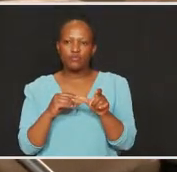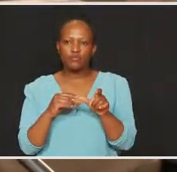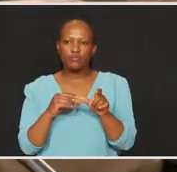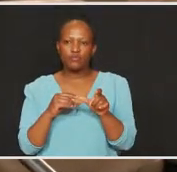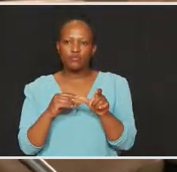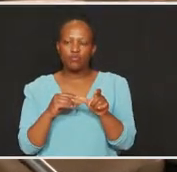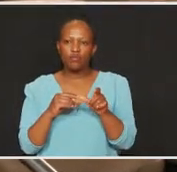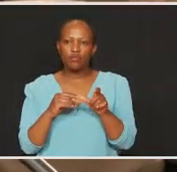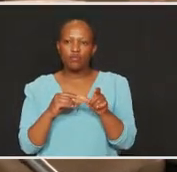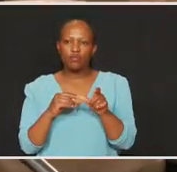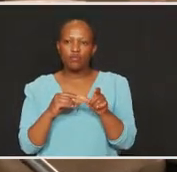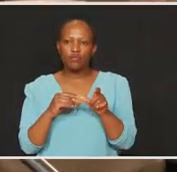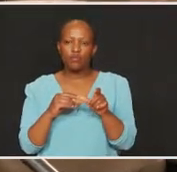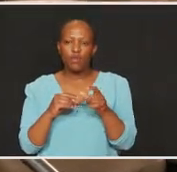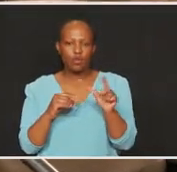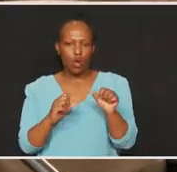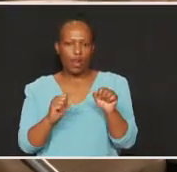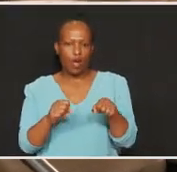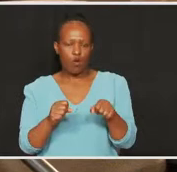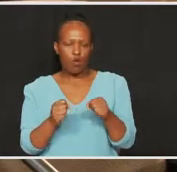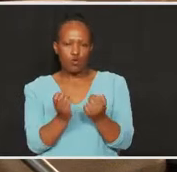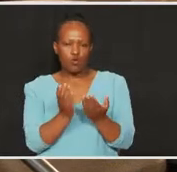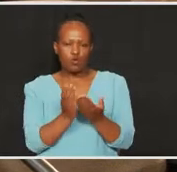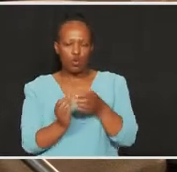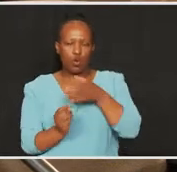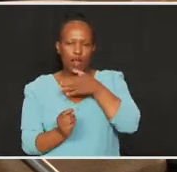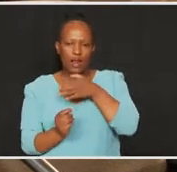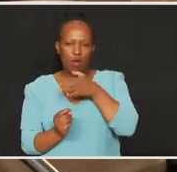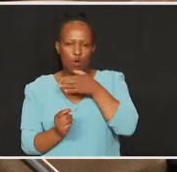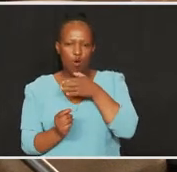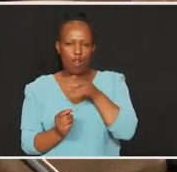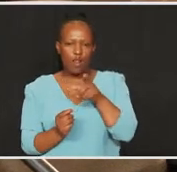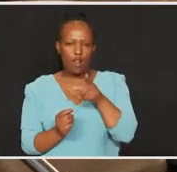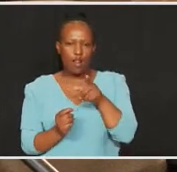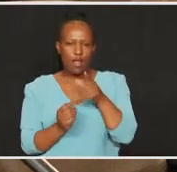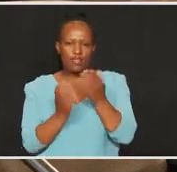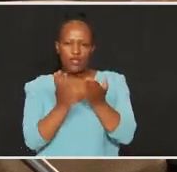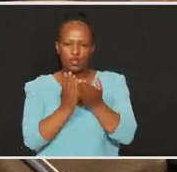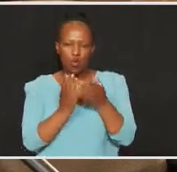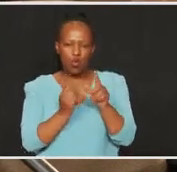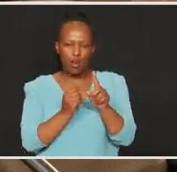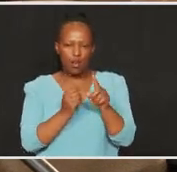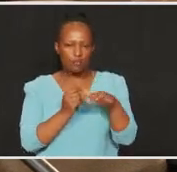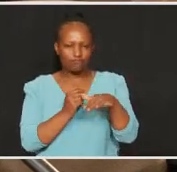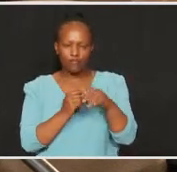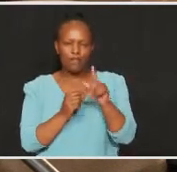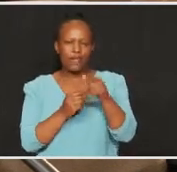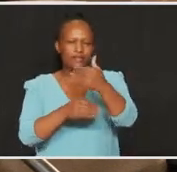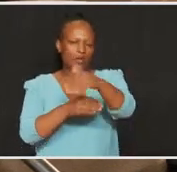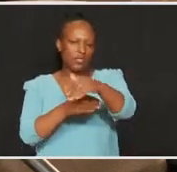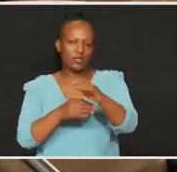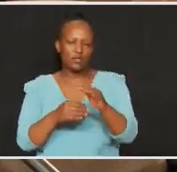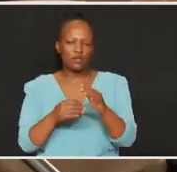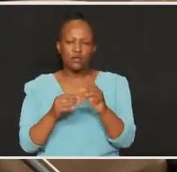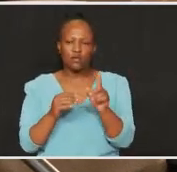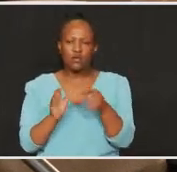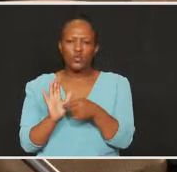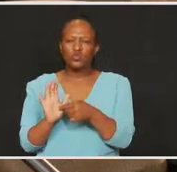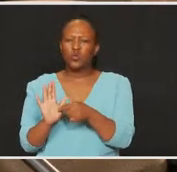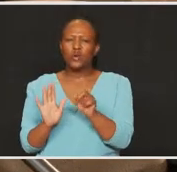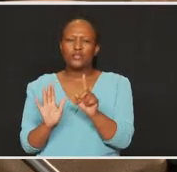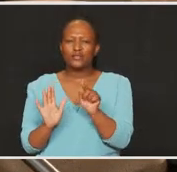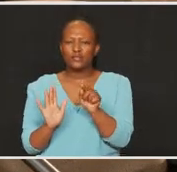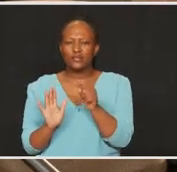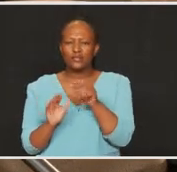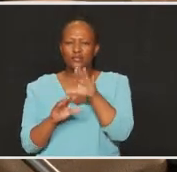out of allowing schools to sell alcohol outside school promises HR person what kind of message are we sending out to